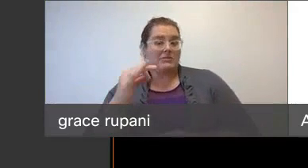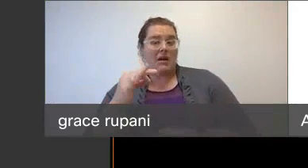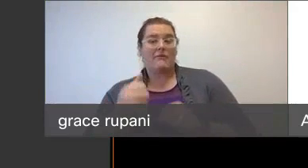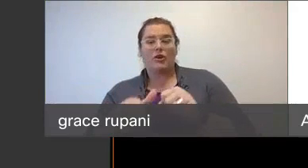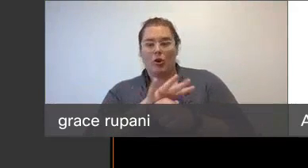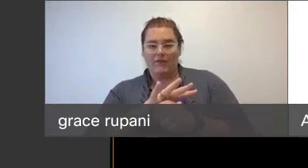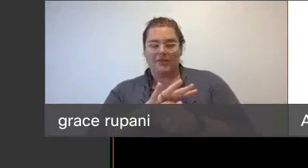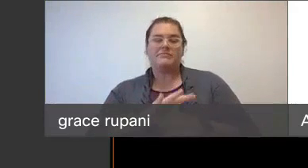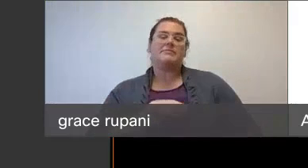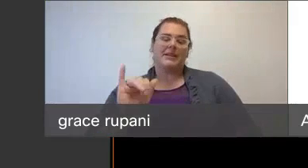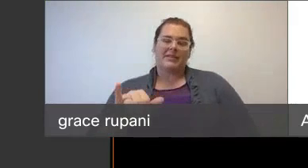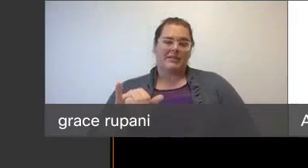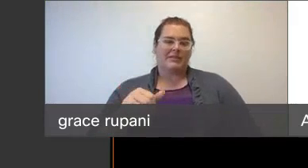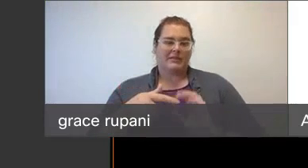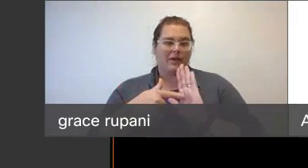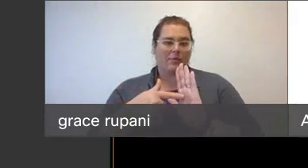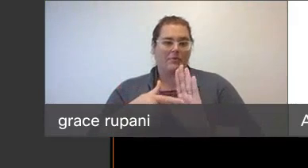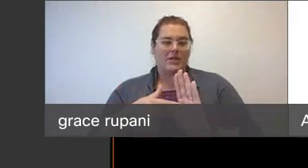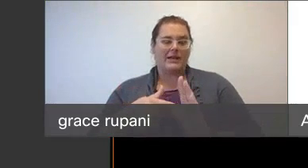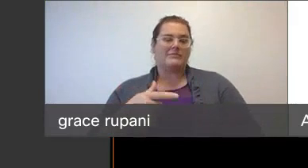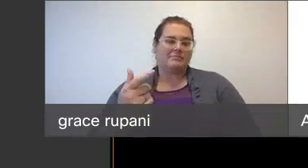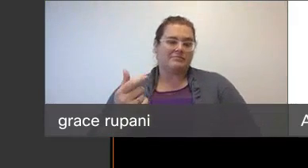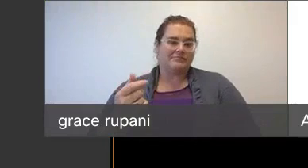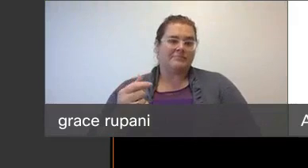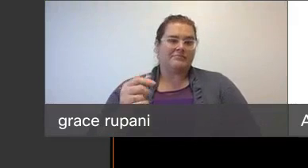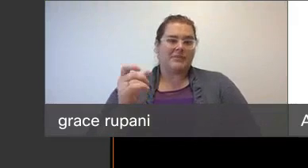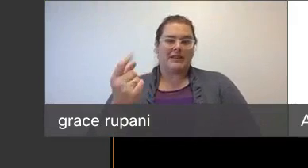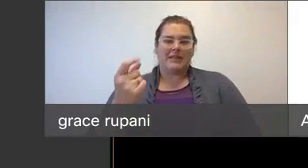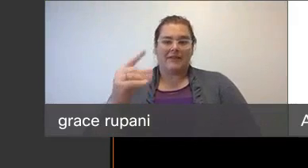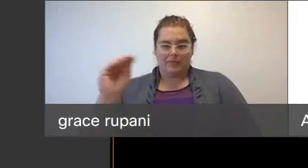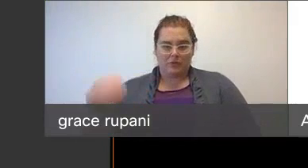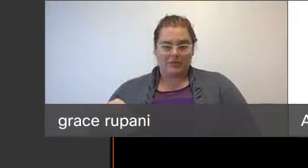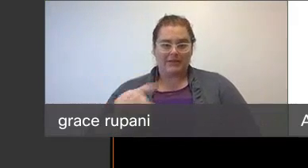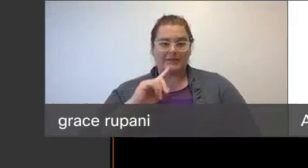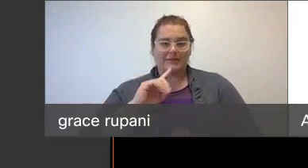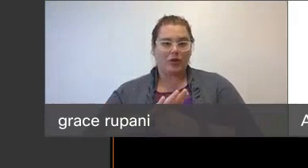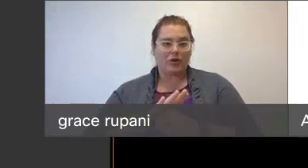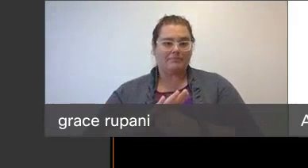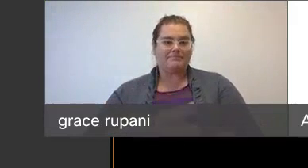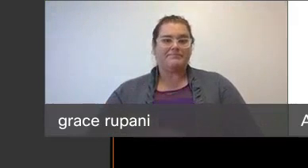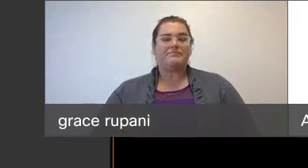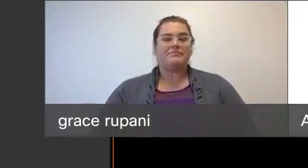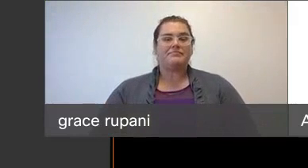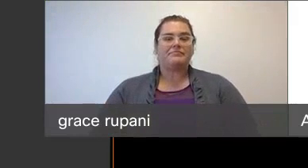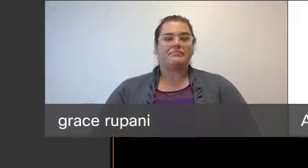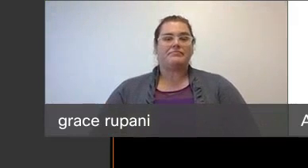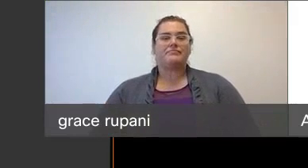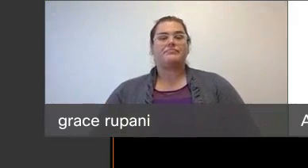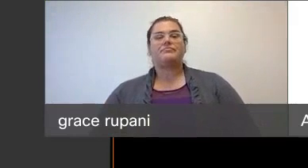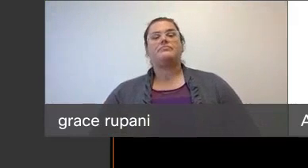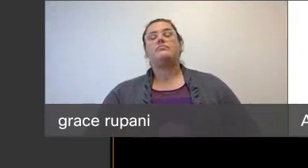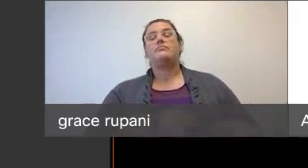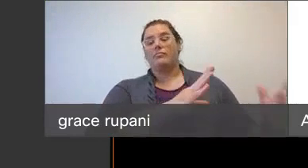have subsequently died from a confirmed COVID death. In natural homes, the 56 people